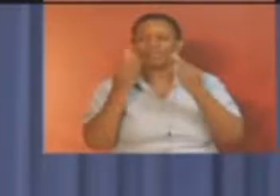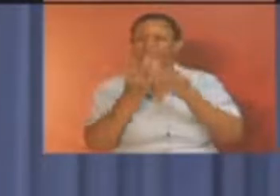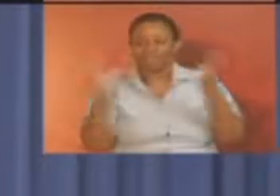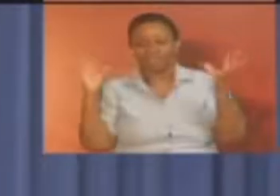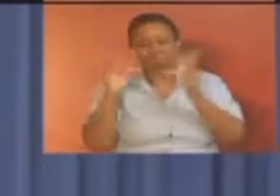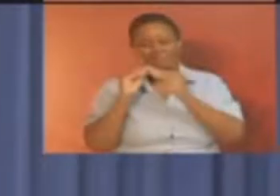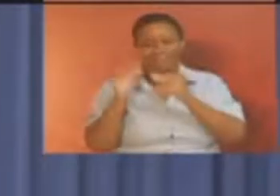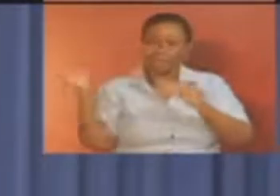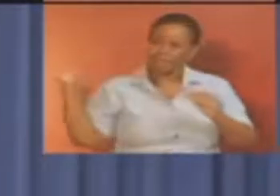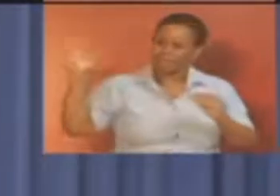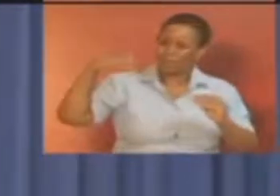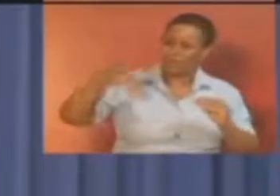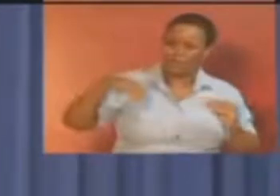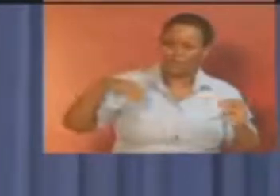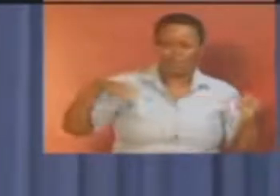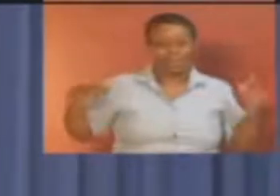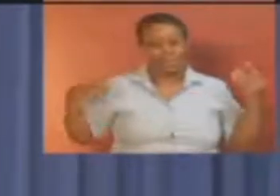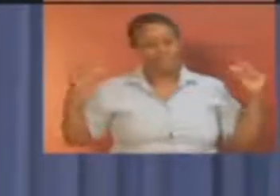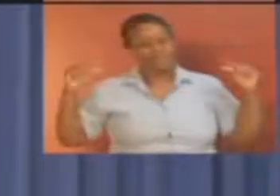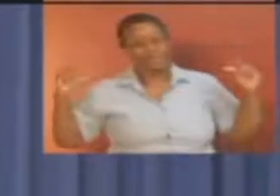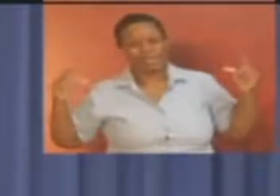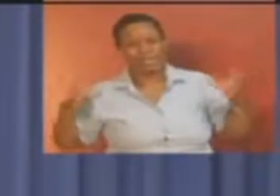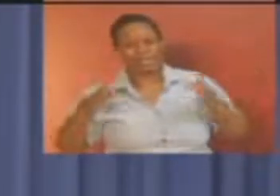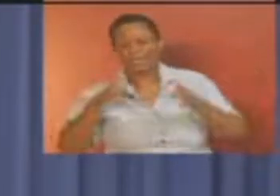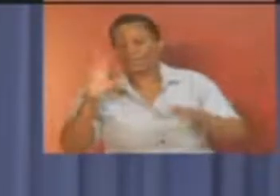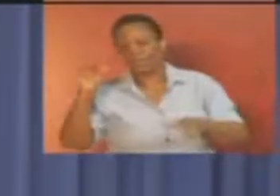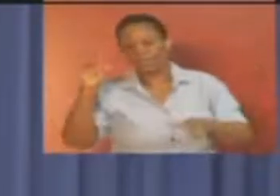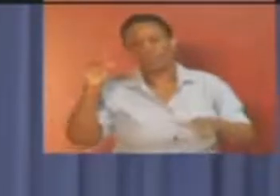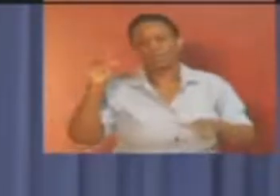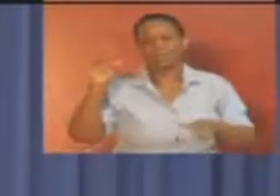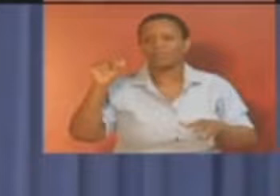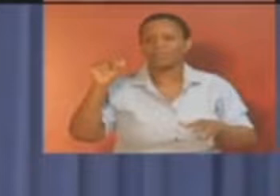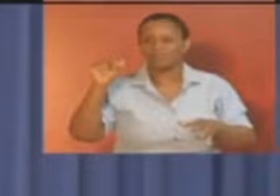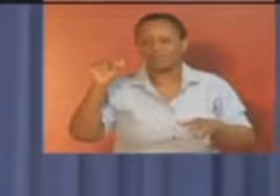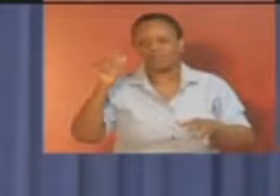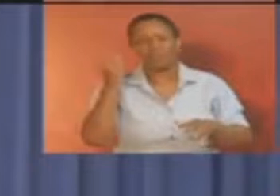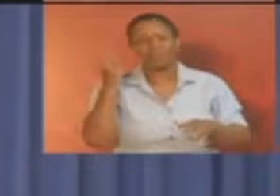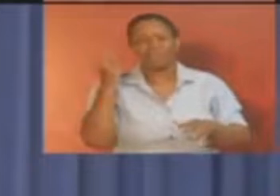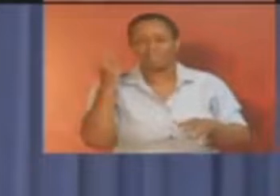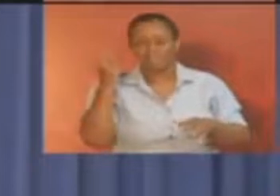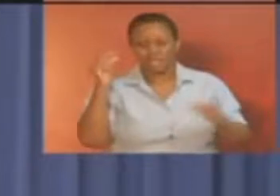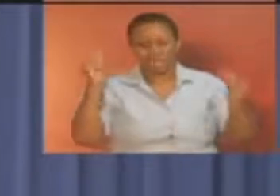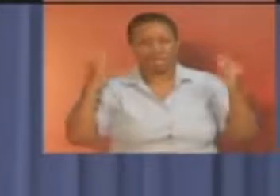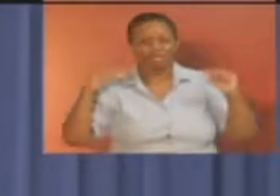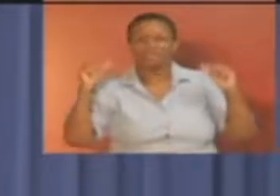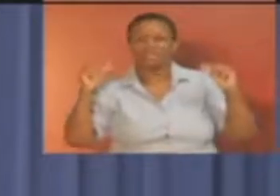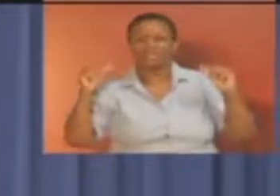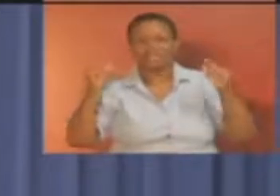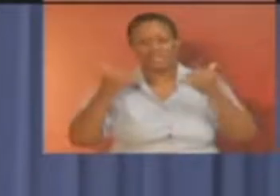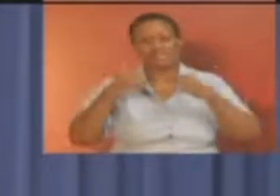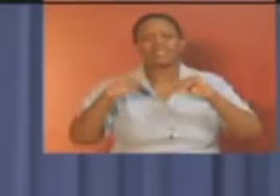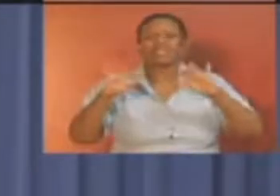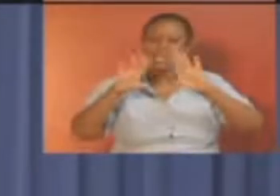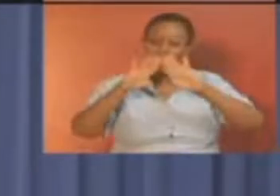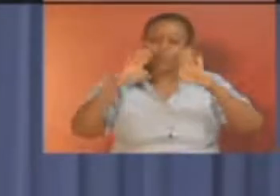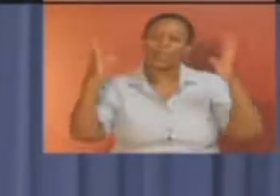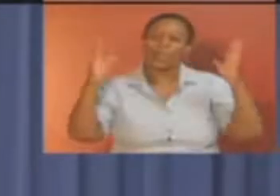household. Remember, there's limited space down there. Inside, and don't build up a line or a crowd outside.